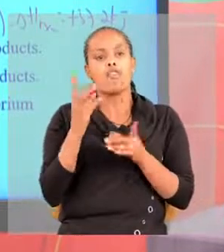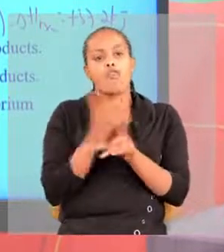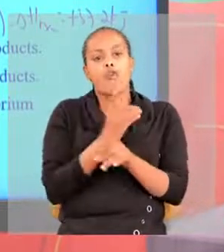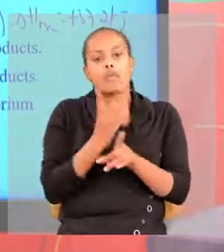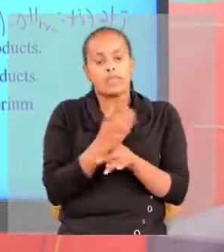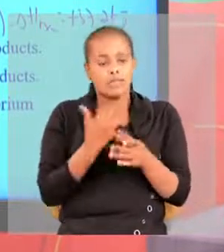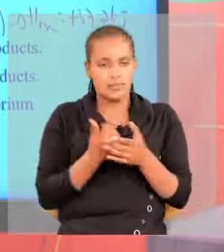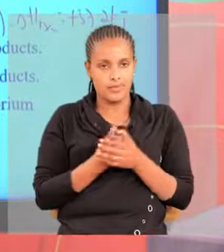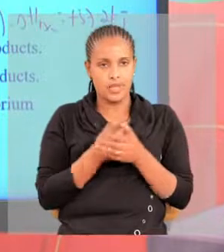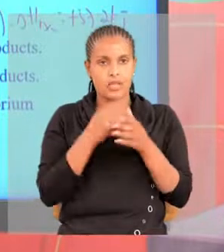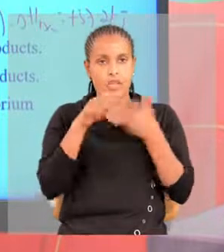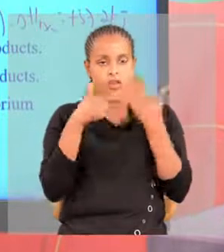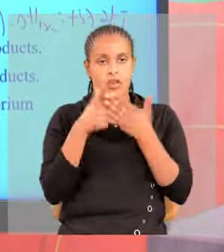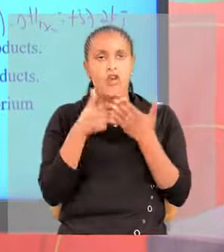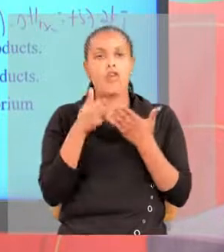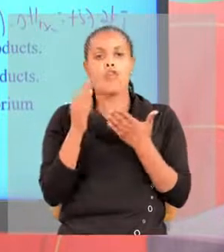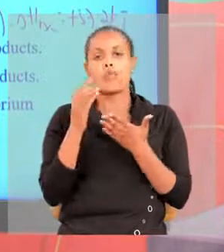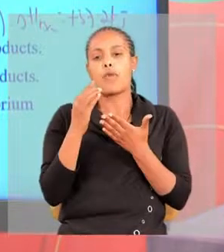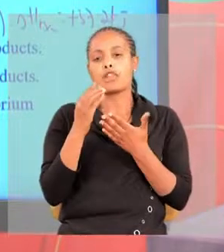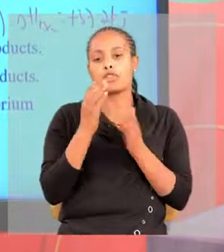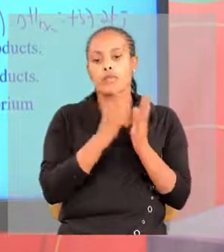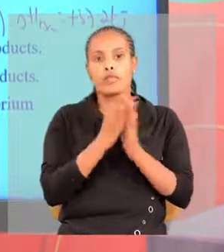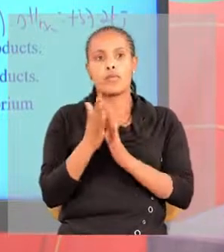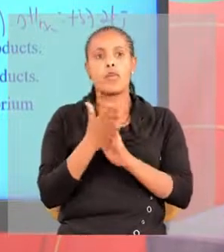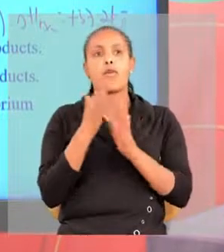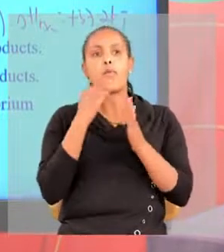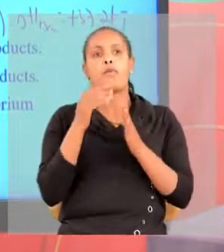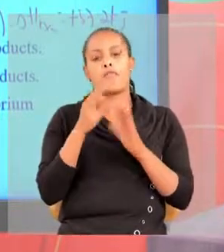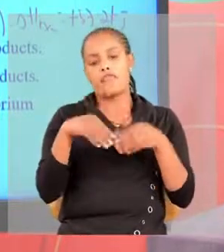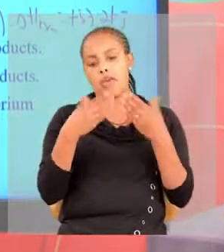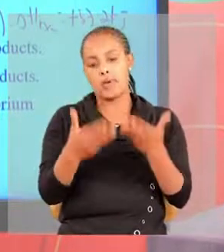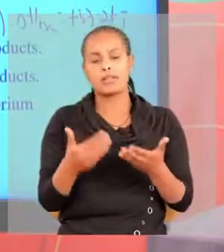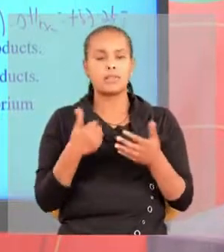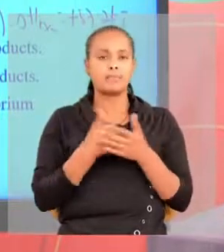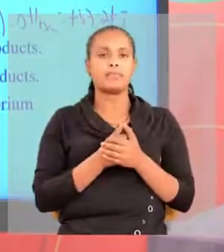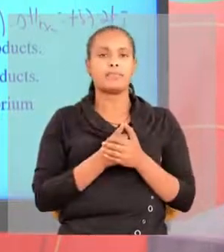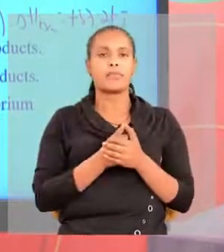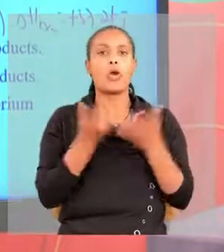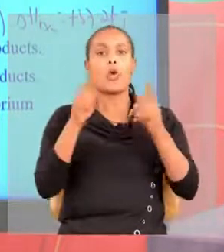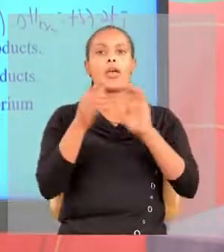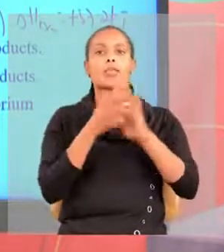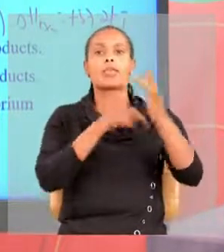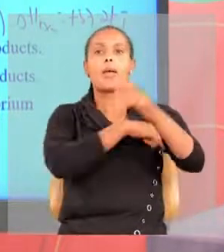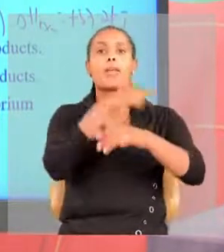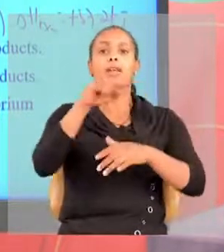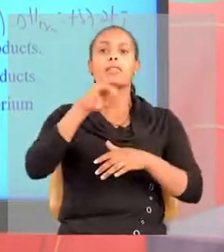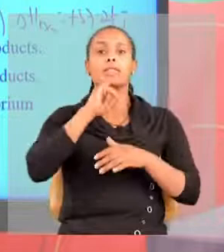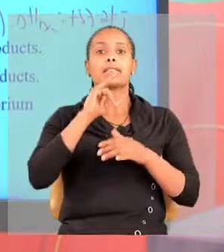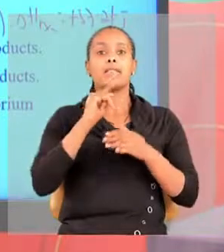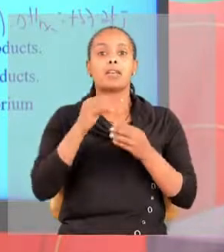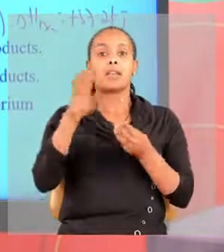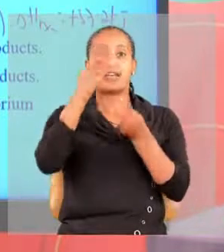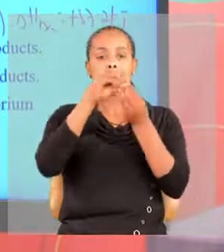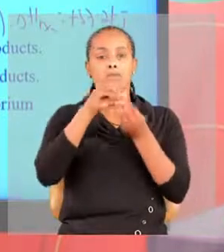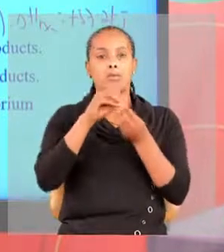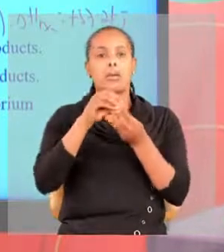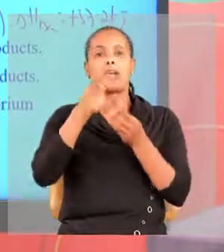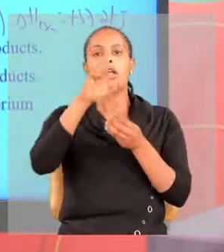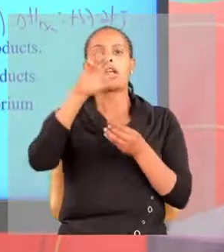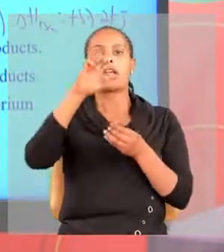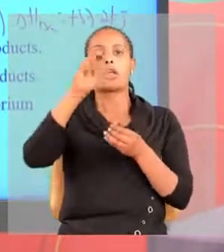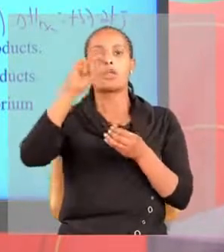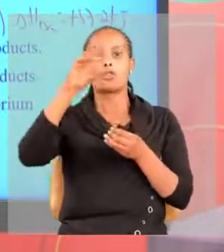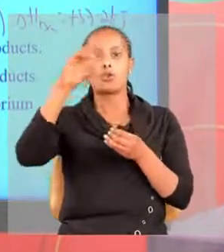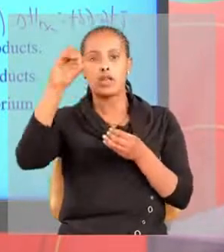formed. Therefore, formation of product is favored when temperature increase for